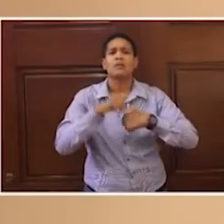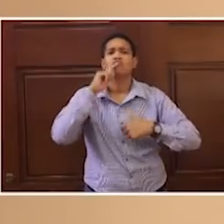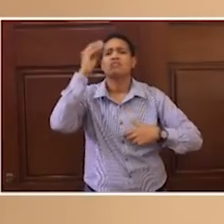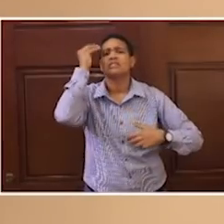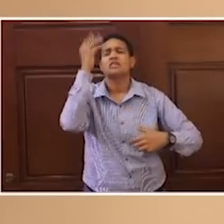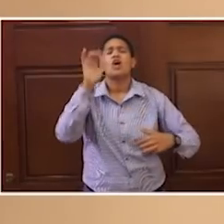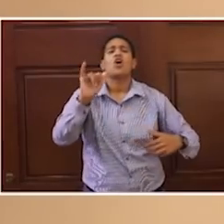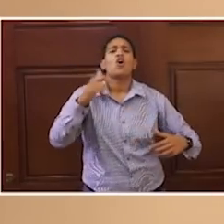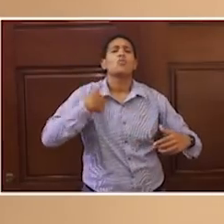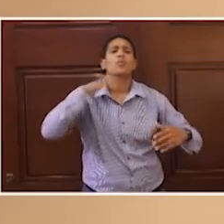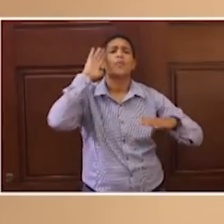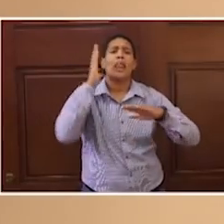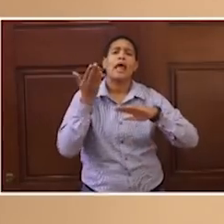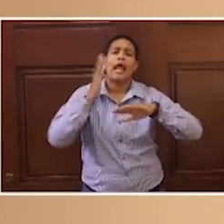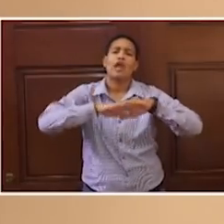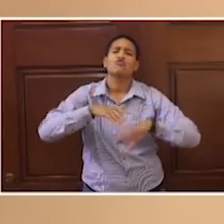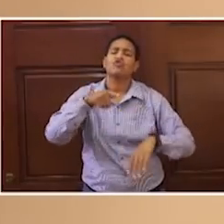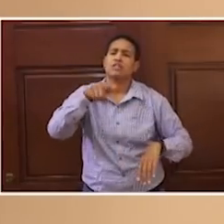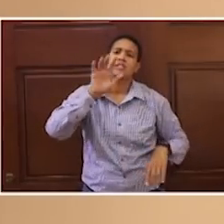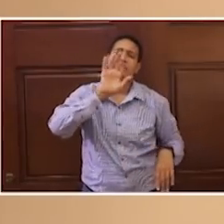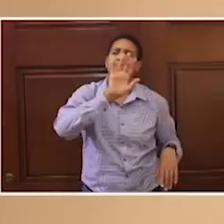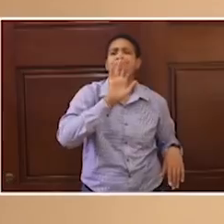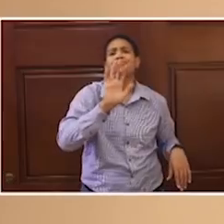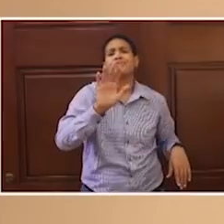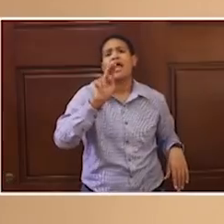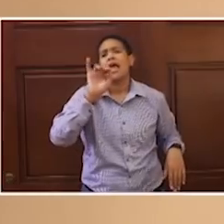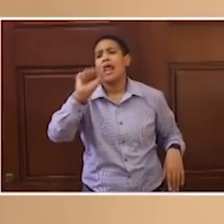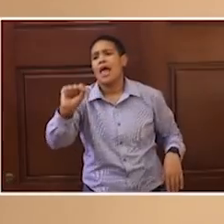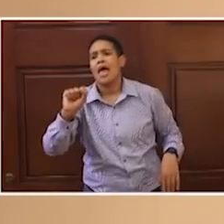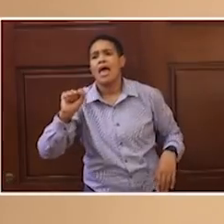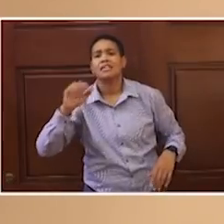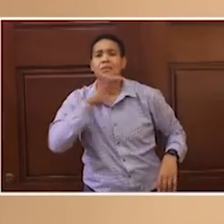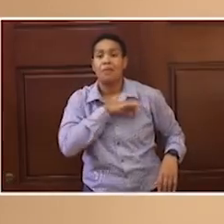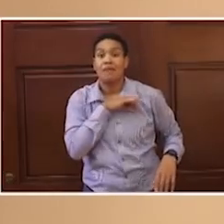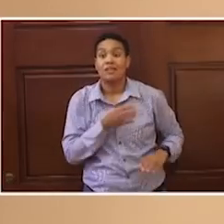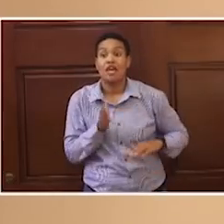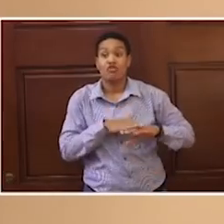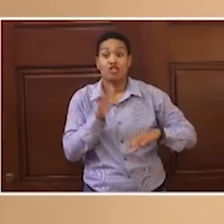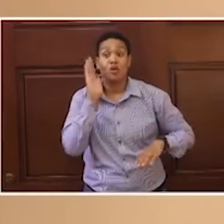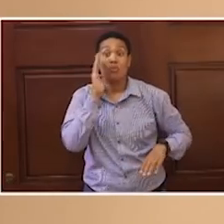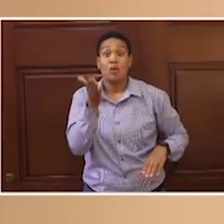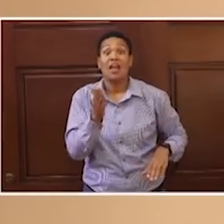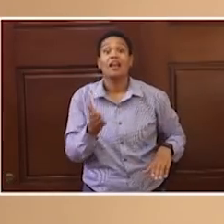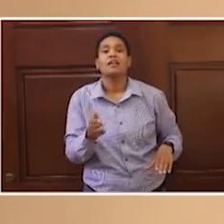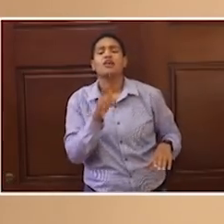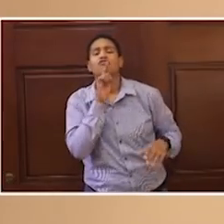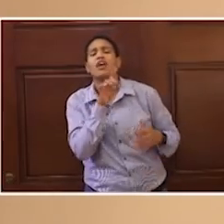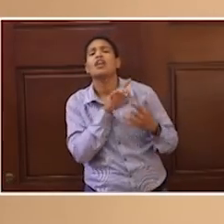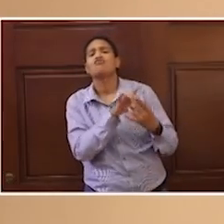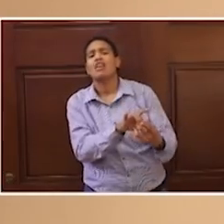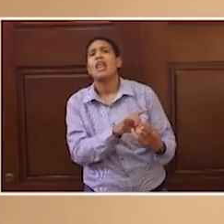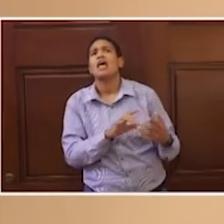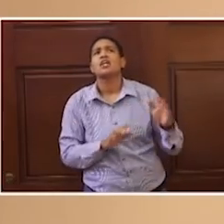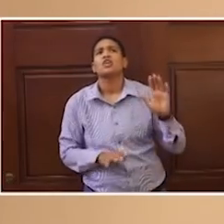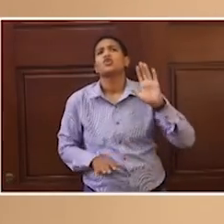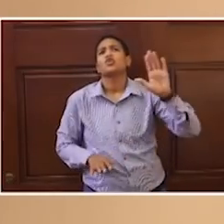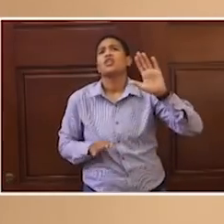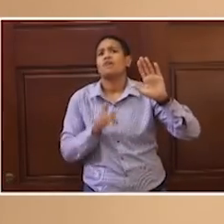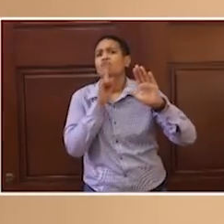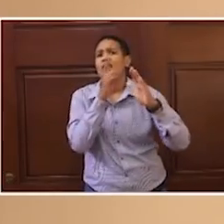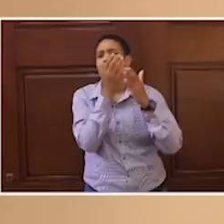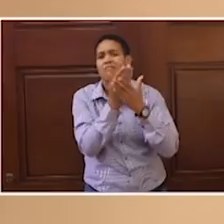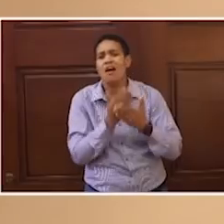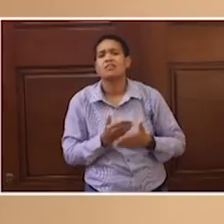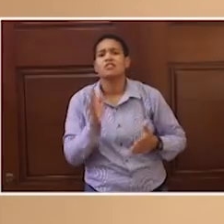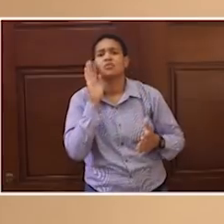going to increase the NIS benefits having regards to the factors that